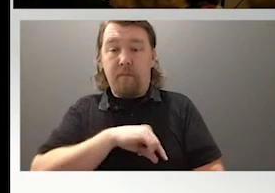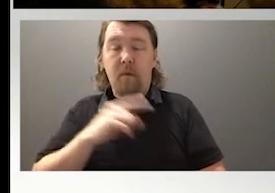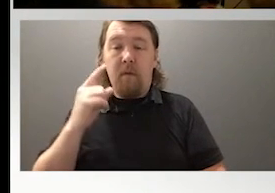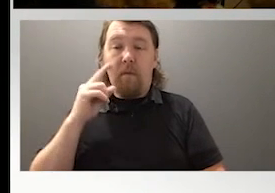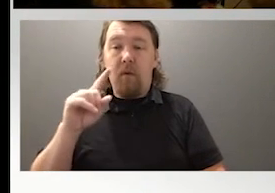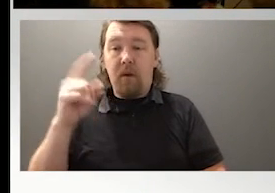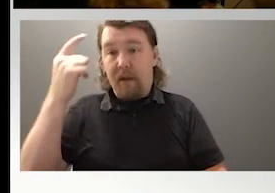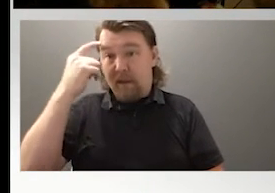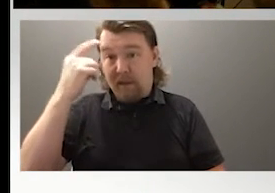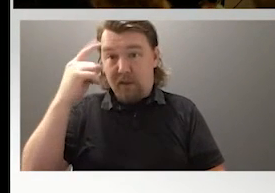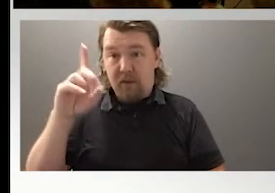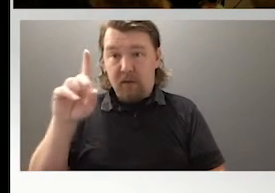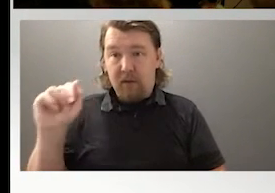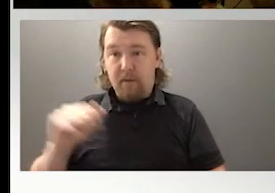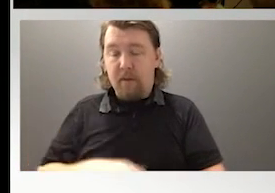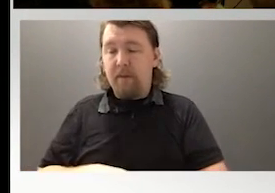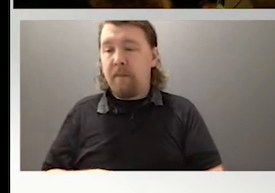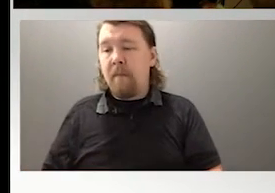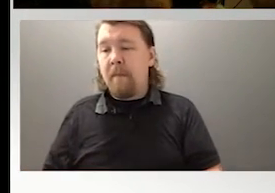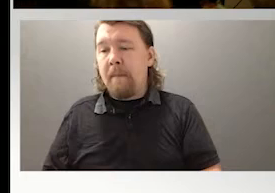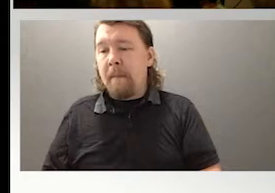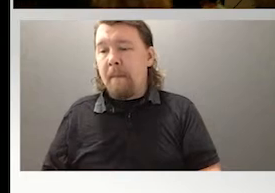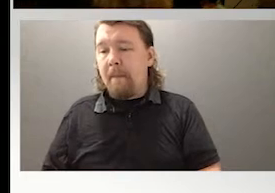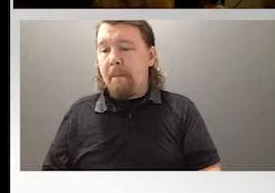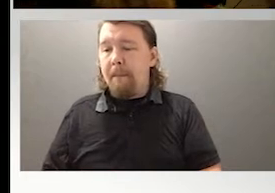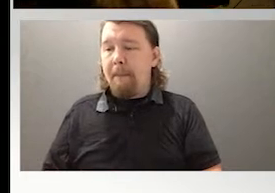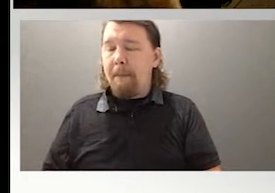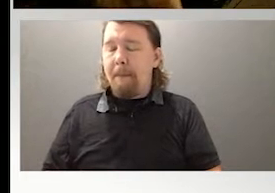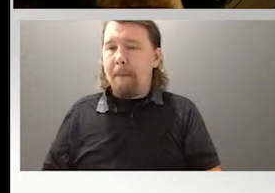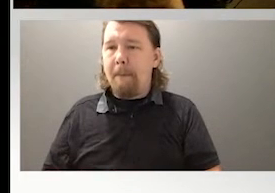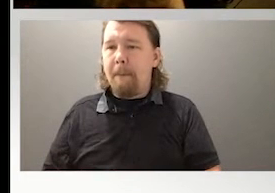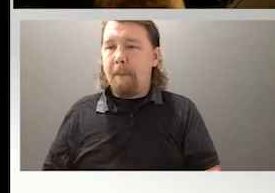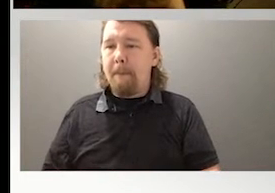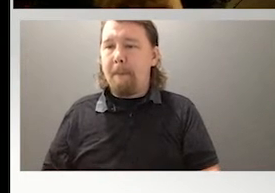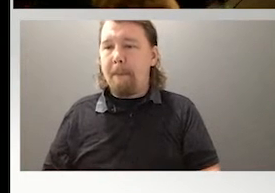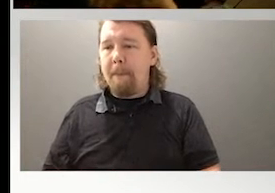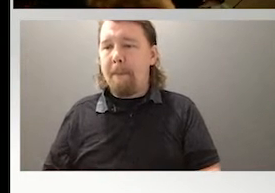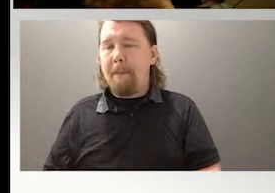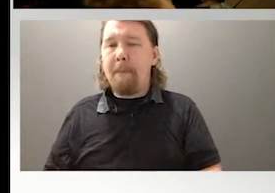intellectual disability. So